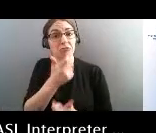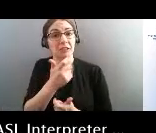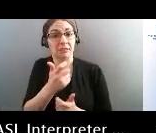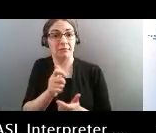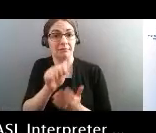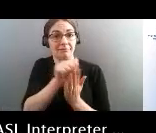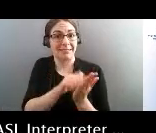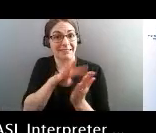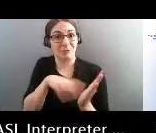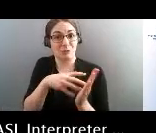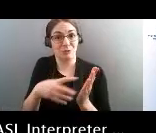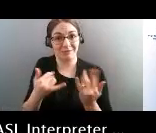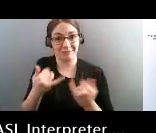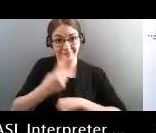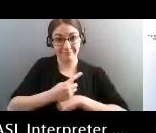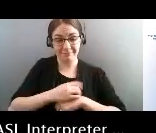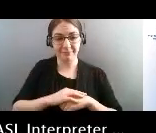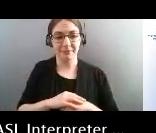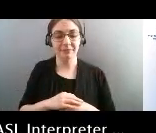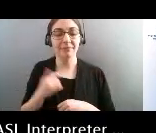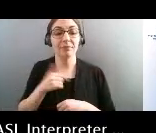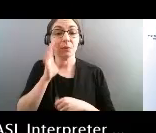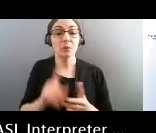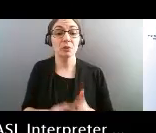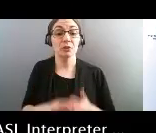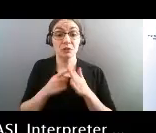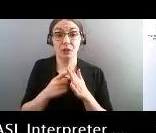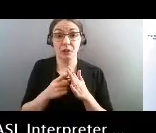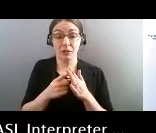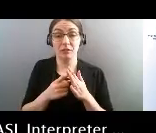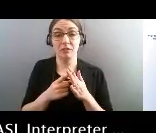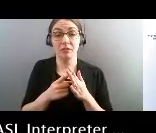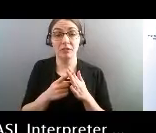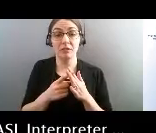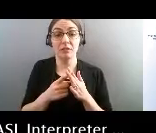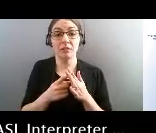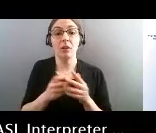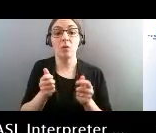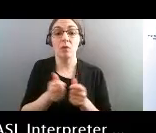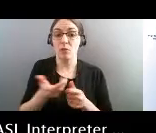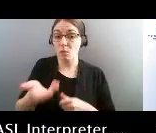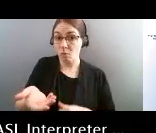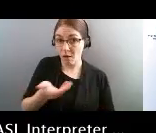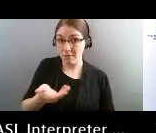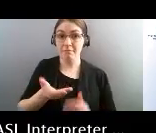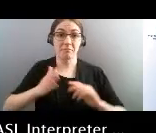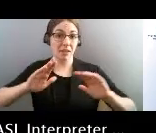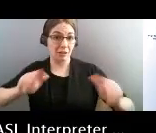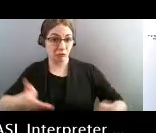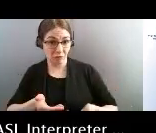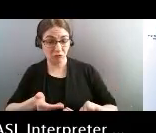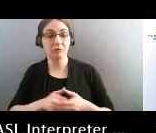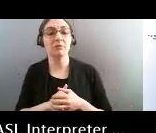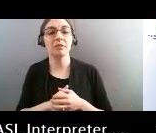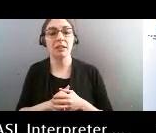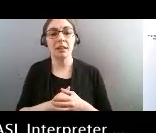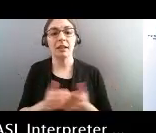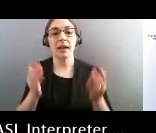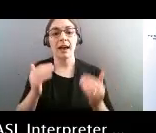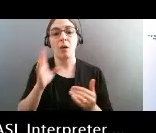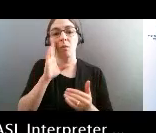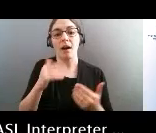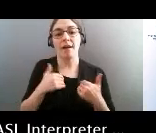today. We will start with welcome and introductions, and then an opening